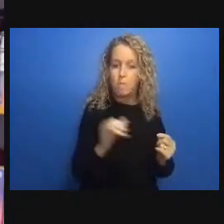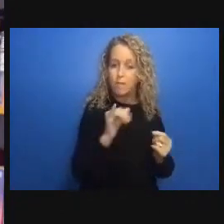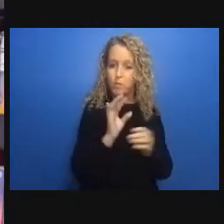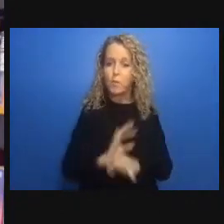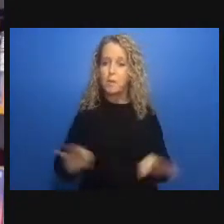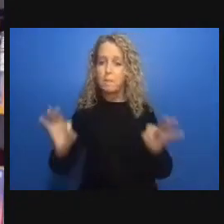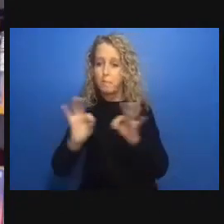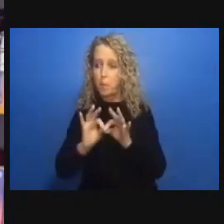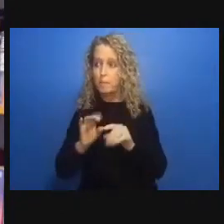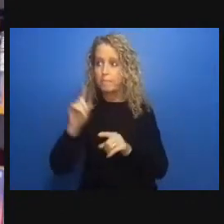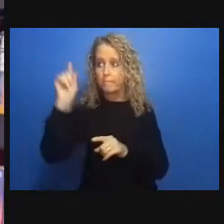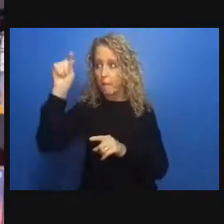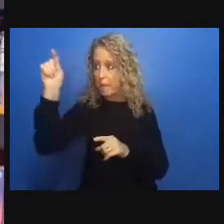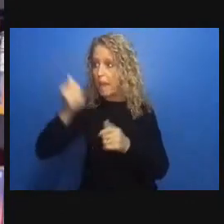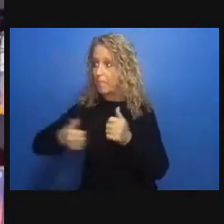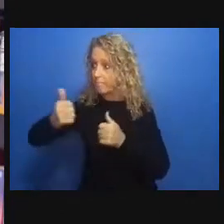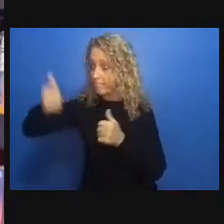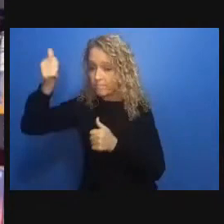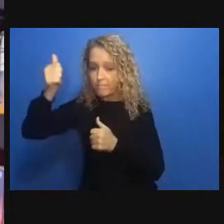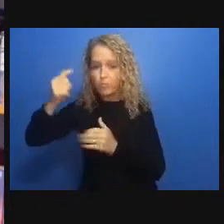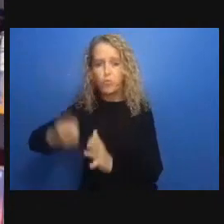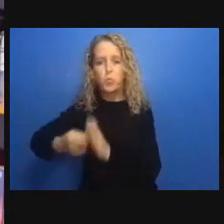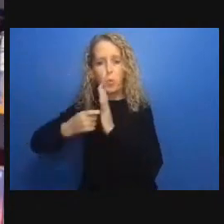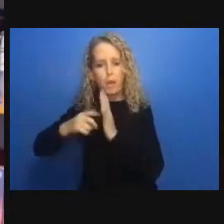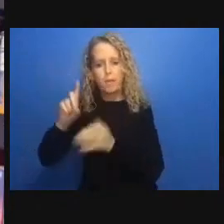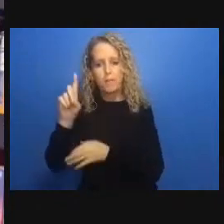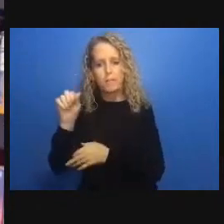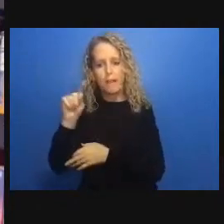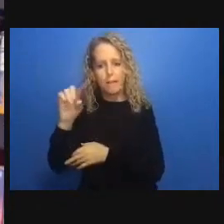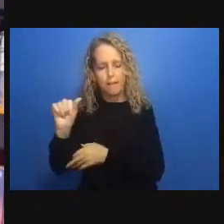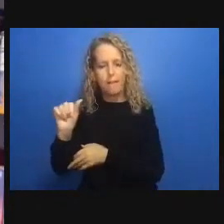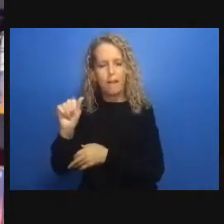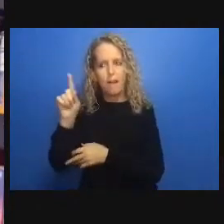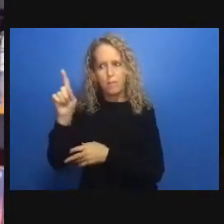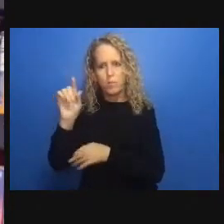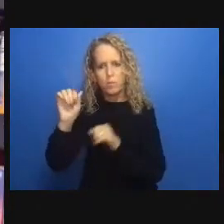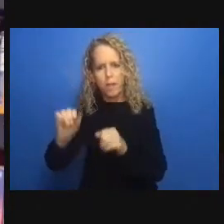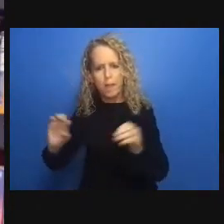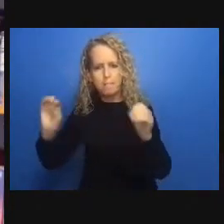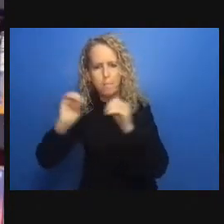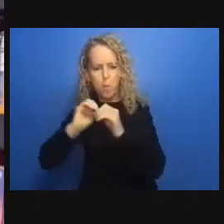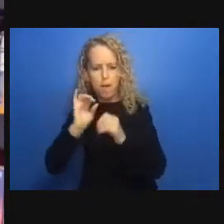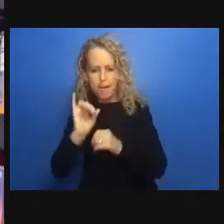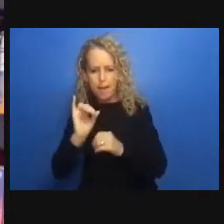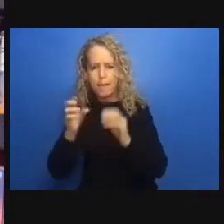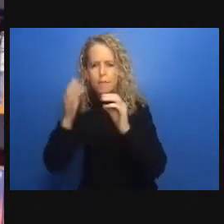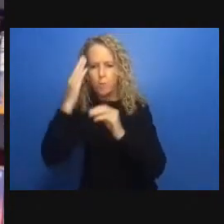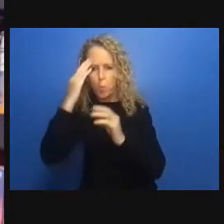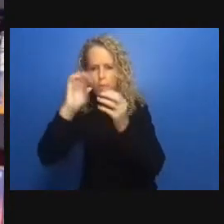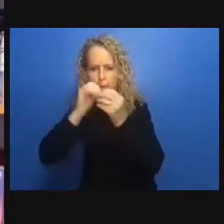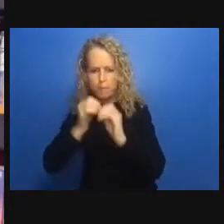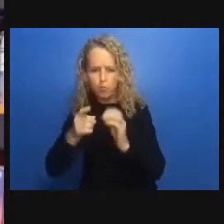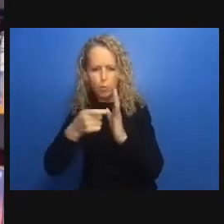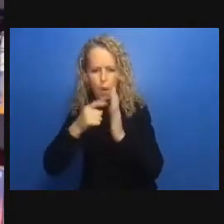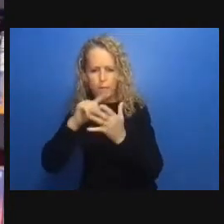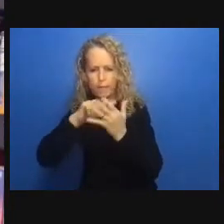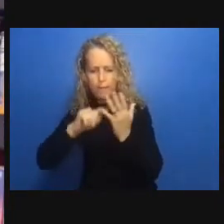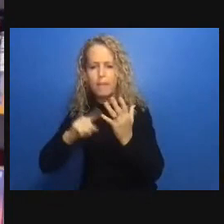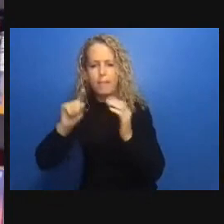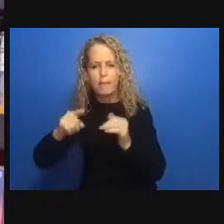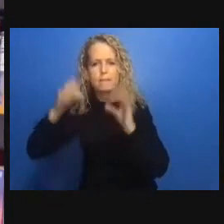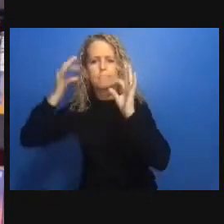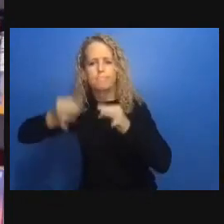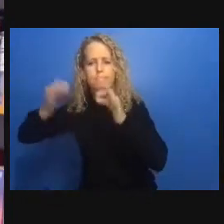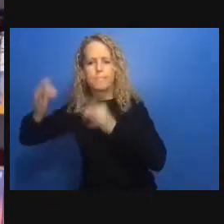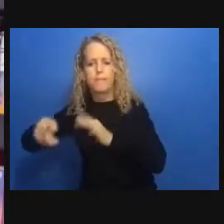decisions. We need to begin to have, I think, a more nuanced view of